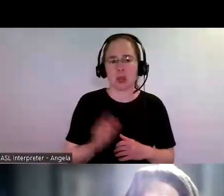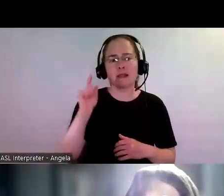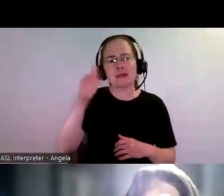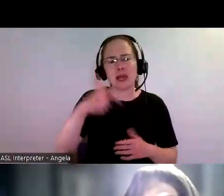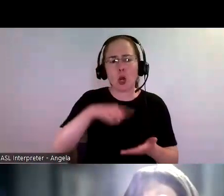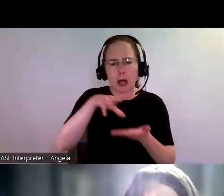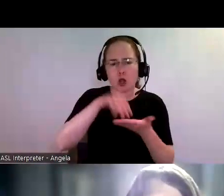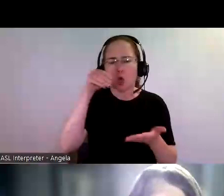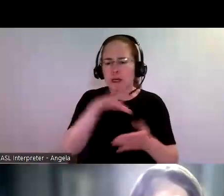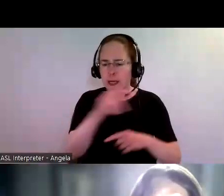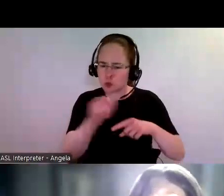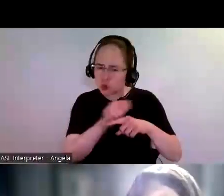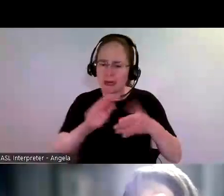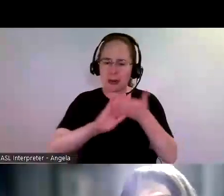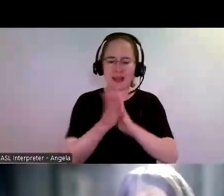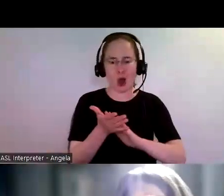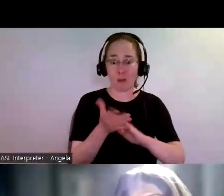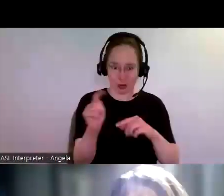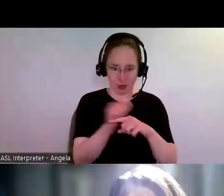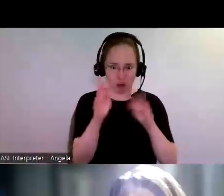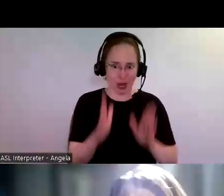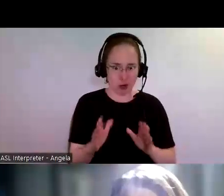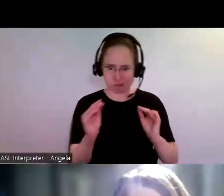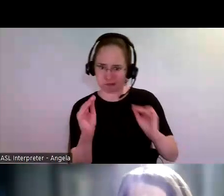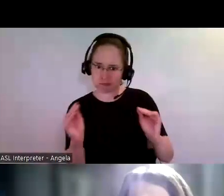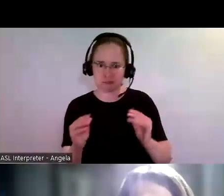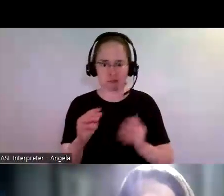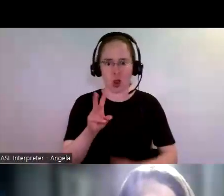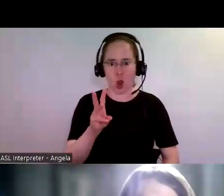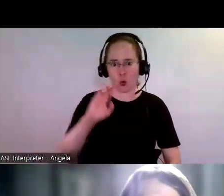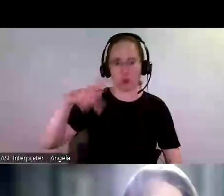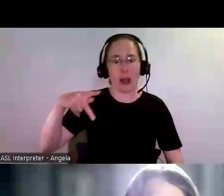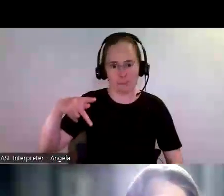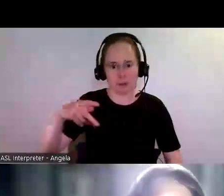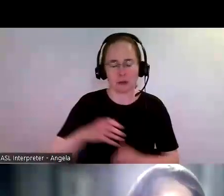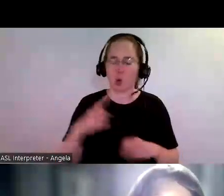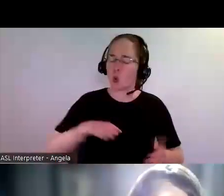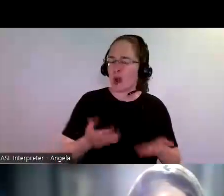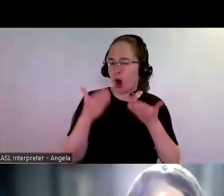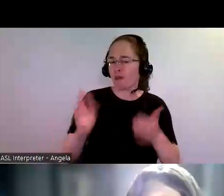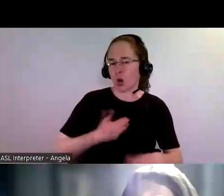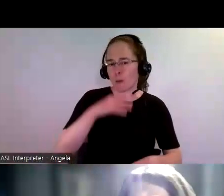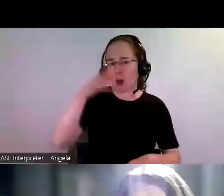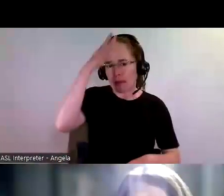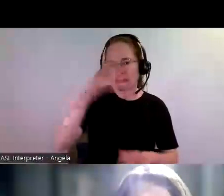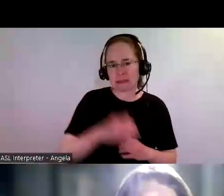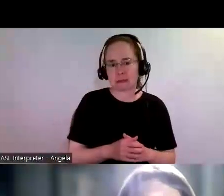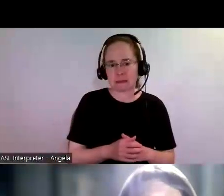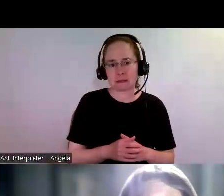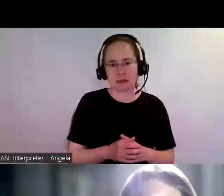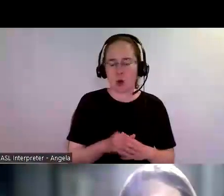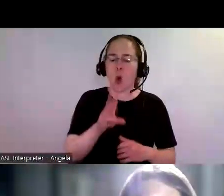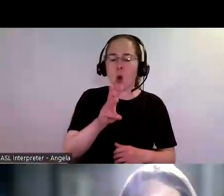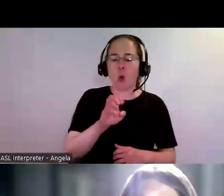learned and trained to become a trainer and facilitator of WRAP. So that is something that we offer to our parents, the Wellness